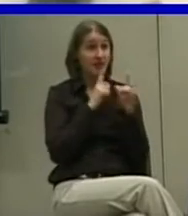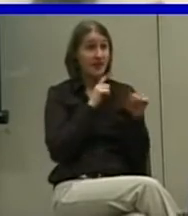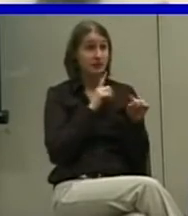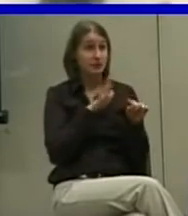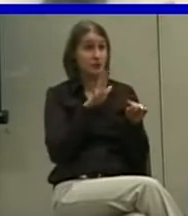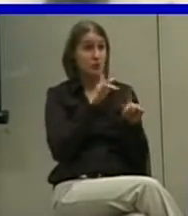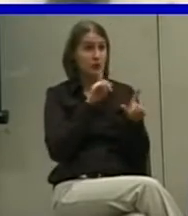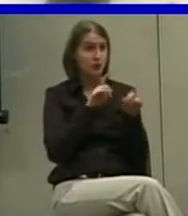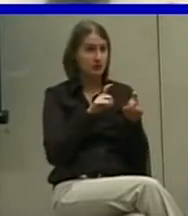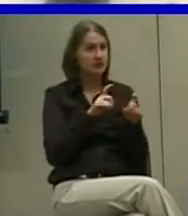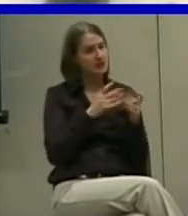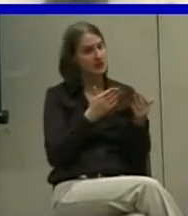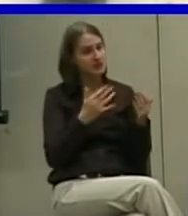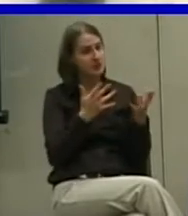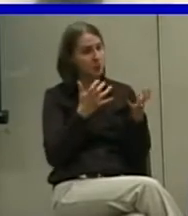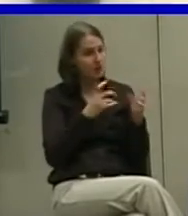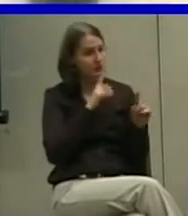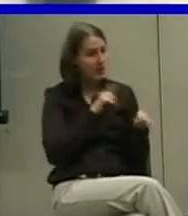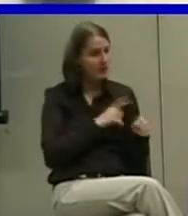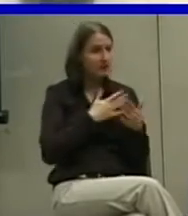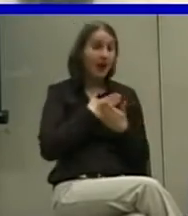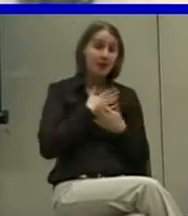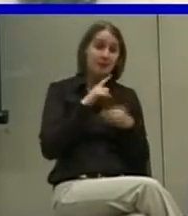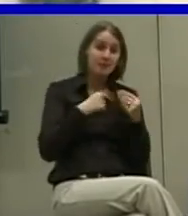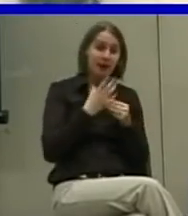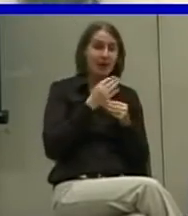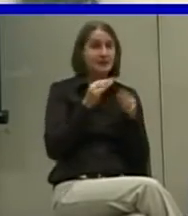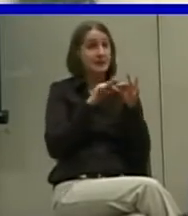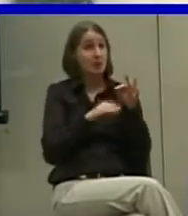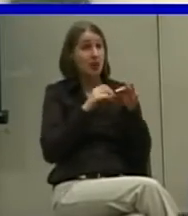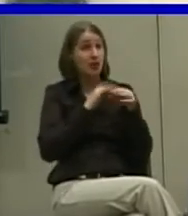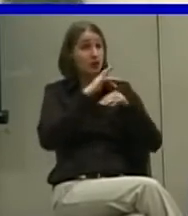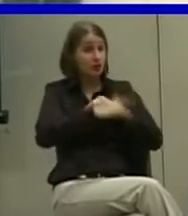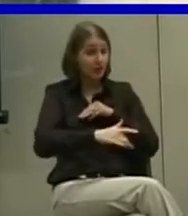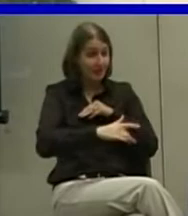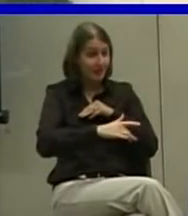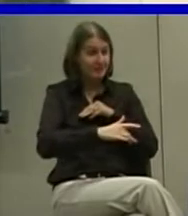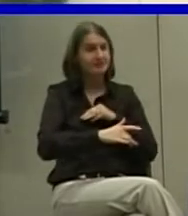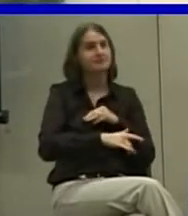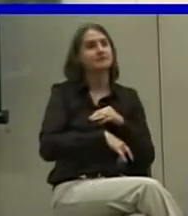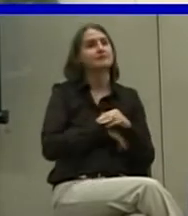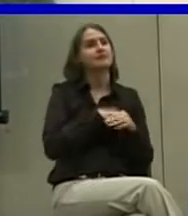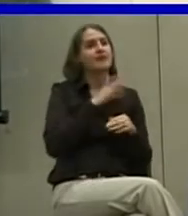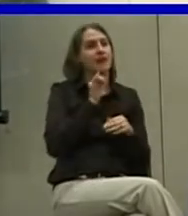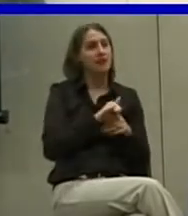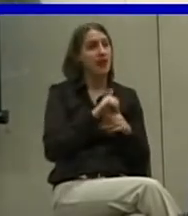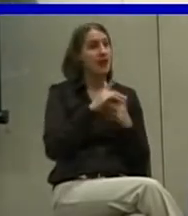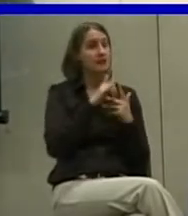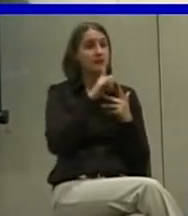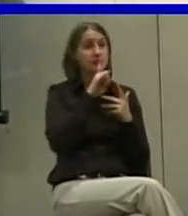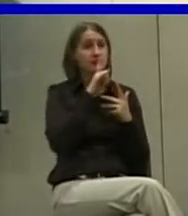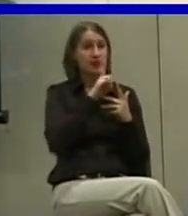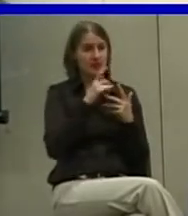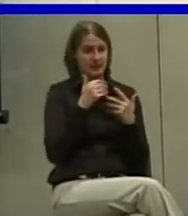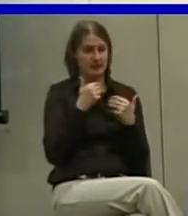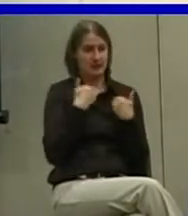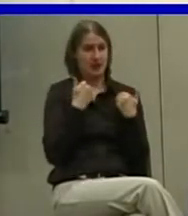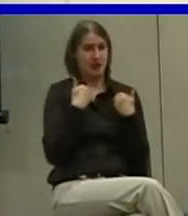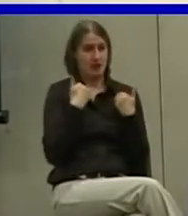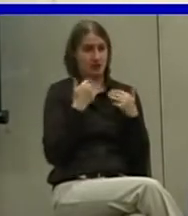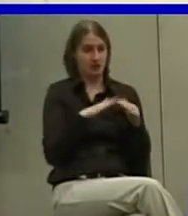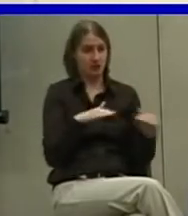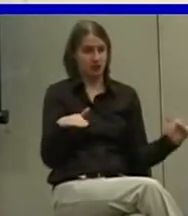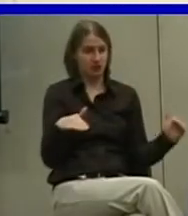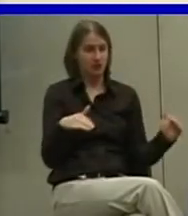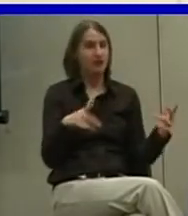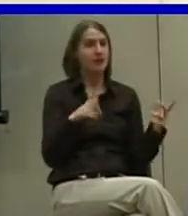they want to answer and are happy about and simple with early? And this is something early childhood people do really well. They go to the calendar, they talk